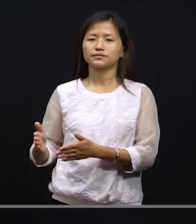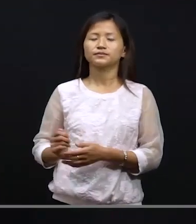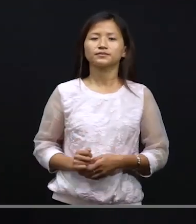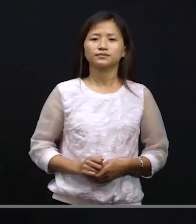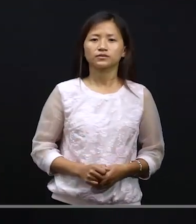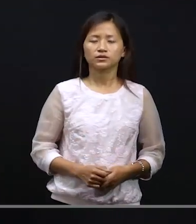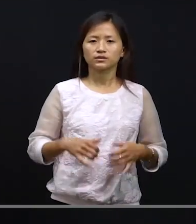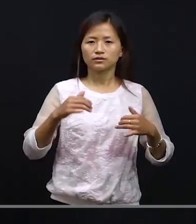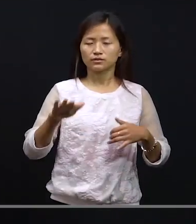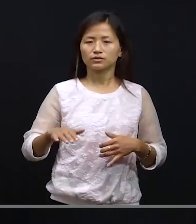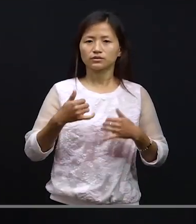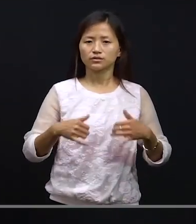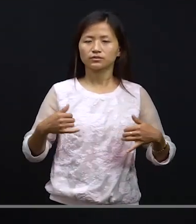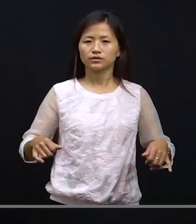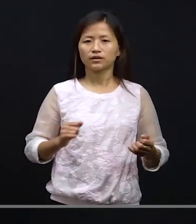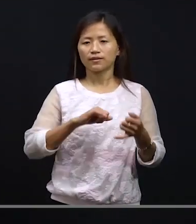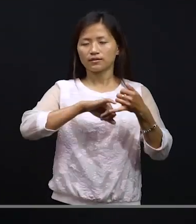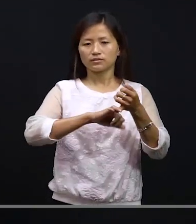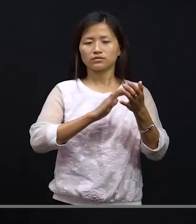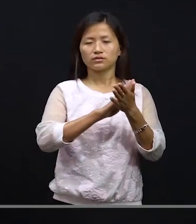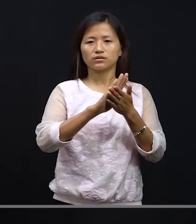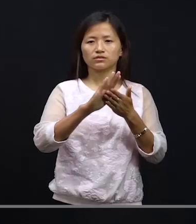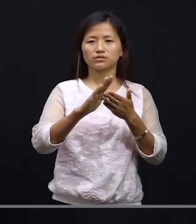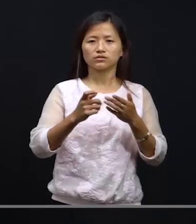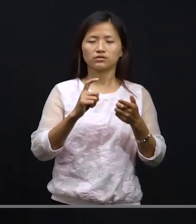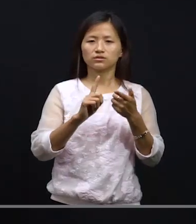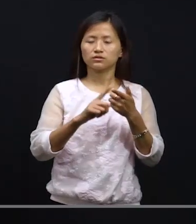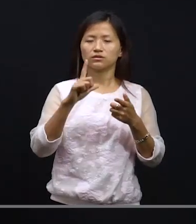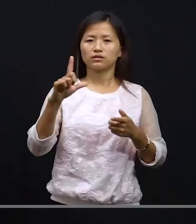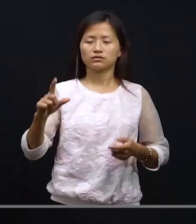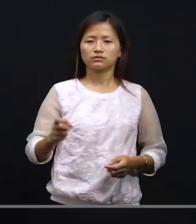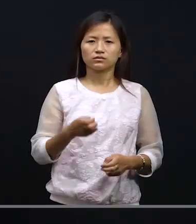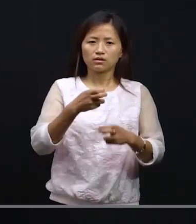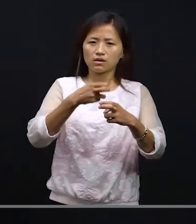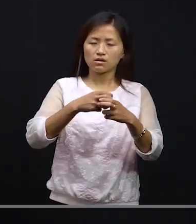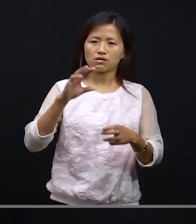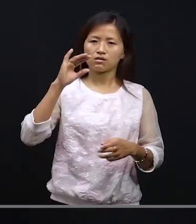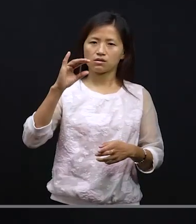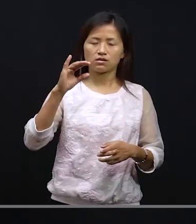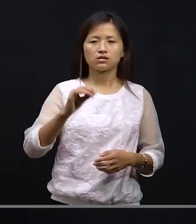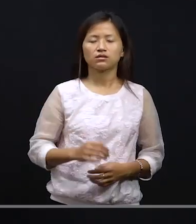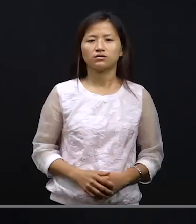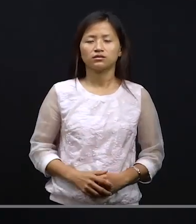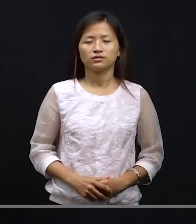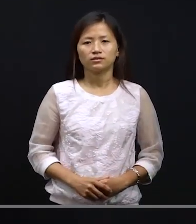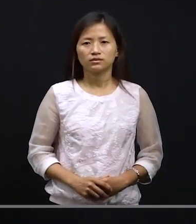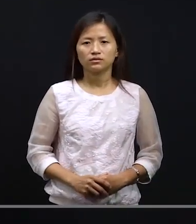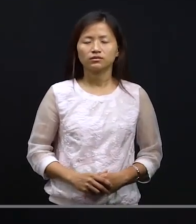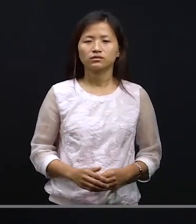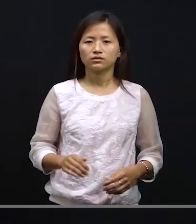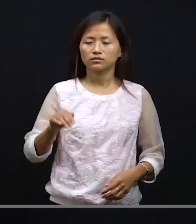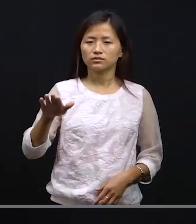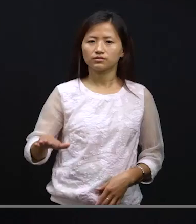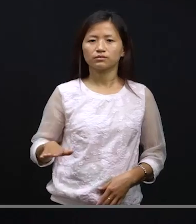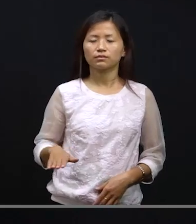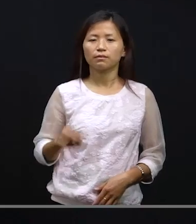just playing with some shells. You know what is shell, right? We know what are snails, so snails come out from the shell. And so the little